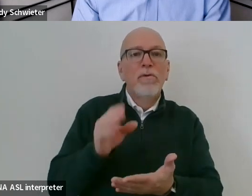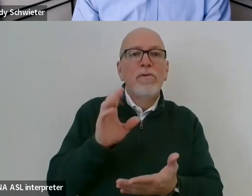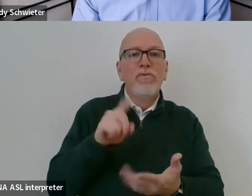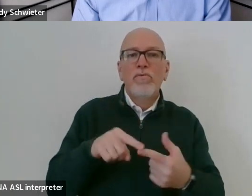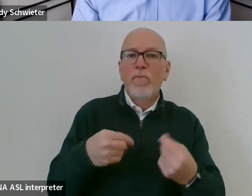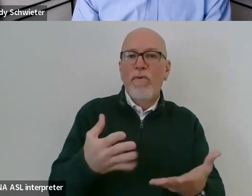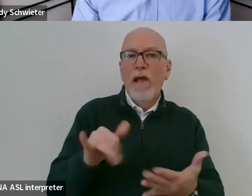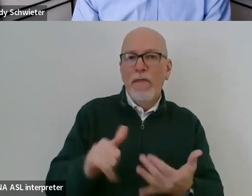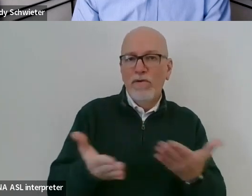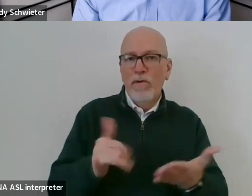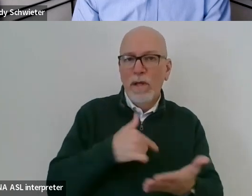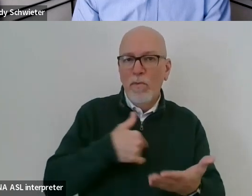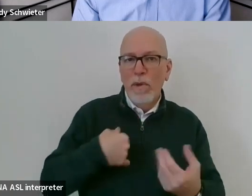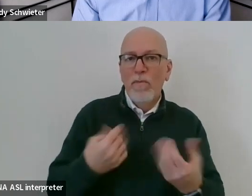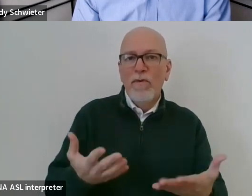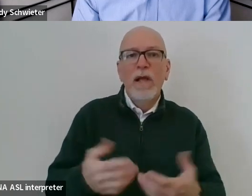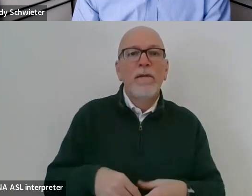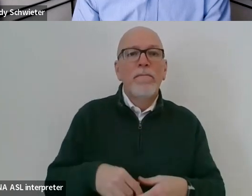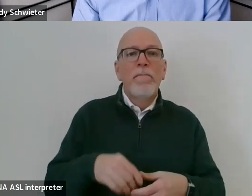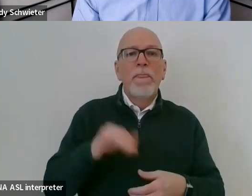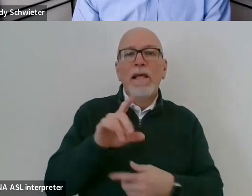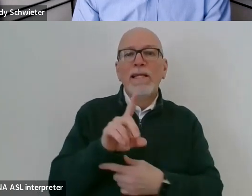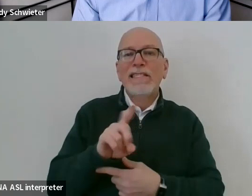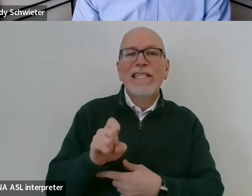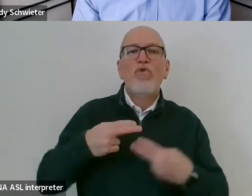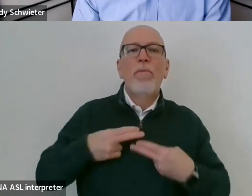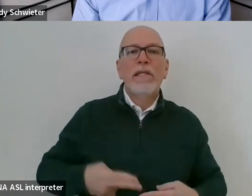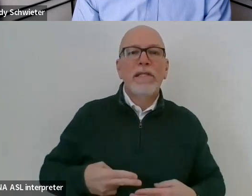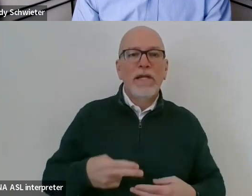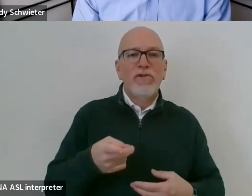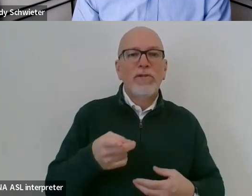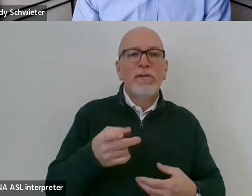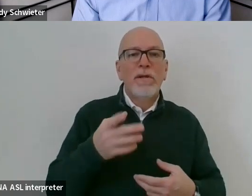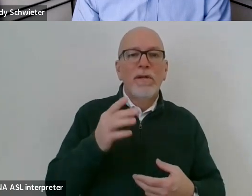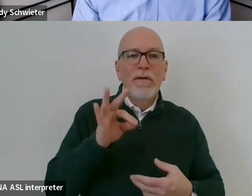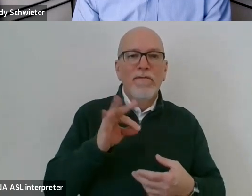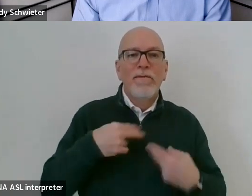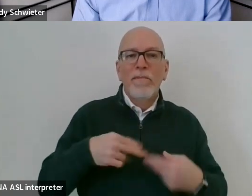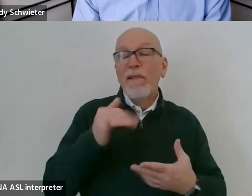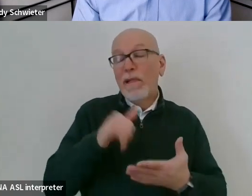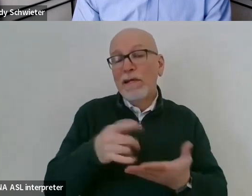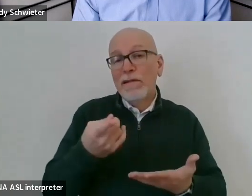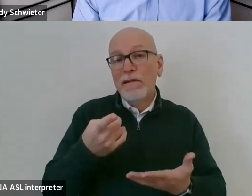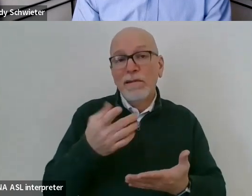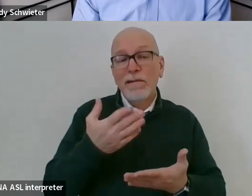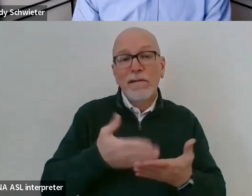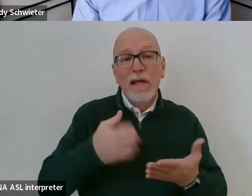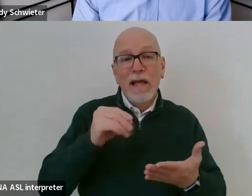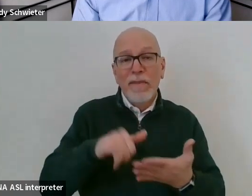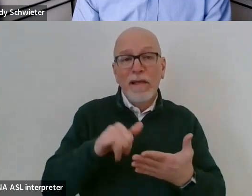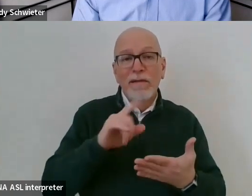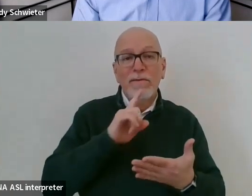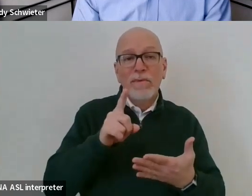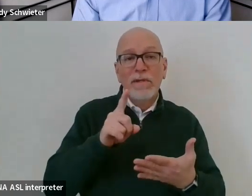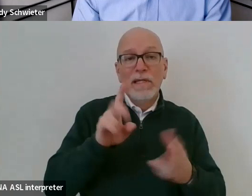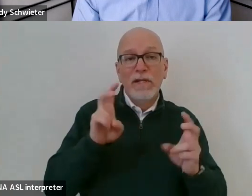the type of services that we provide. The dehumanization of immigrants, which is something that is very, very worrisome, and that is an